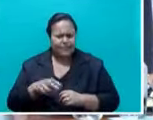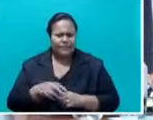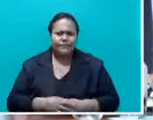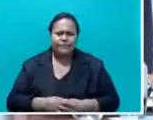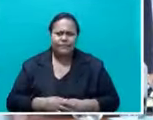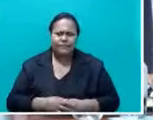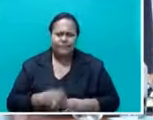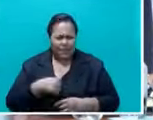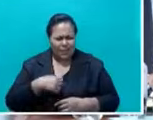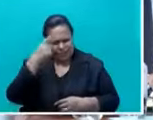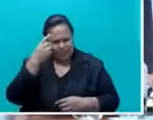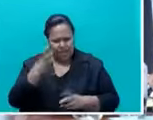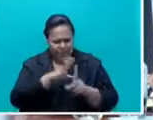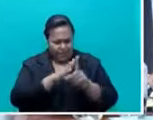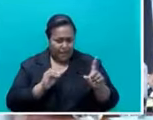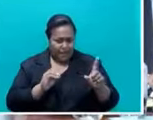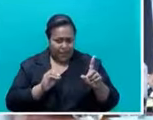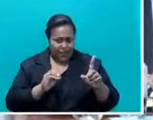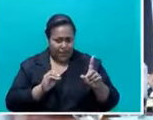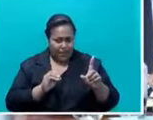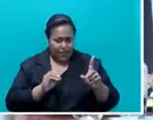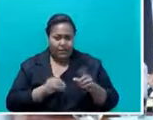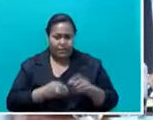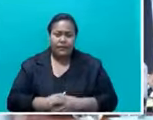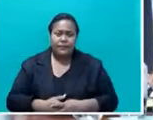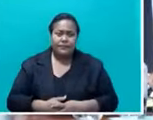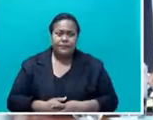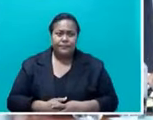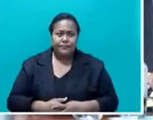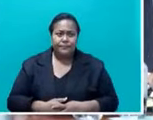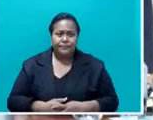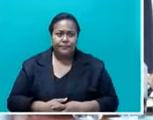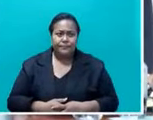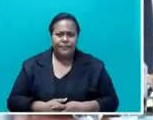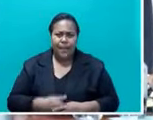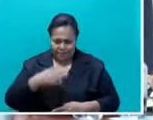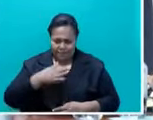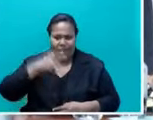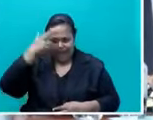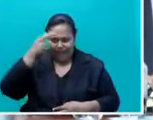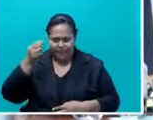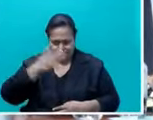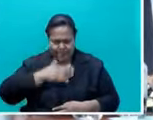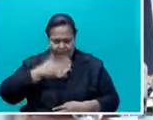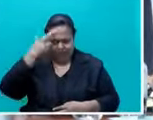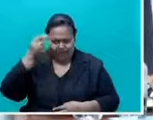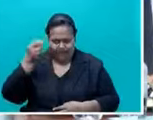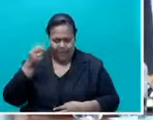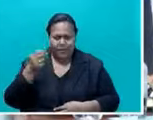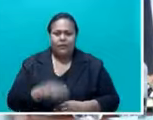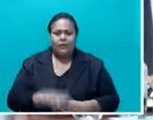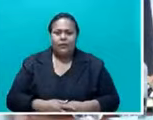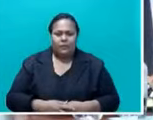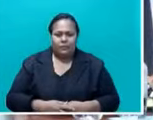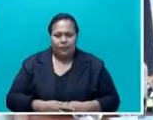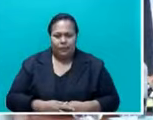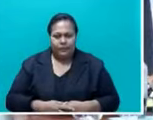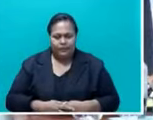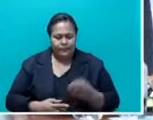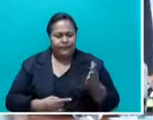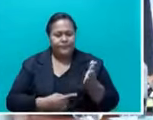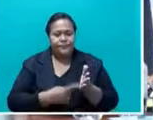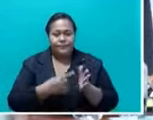is, for example, the name on the name that I have here on all my documents is Teimumu Wikamba